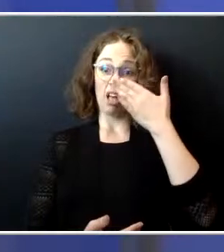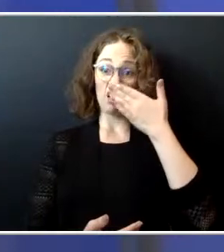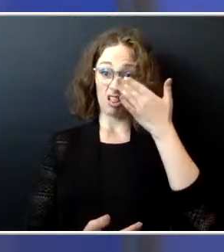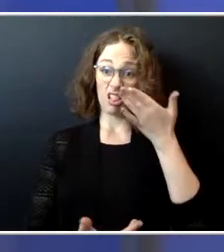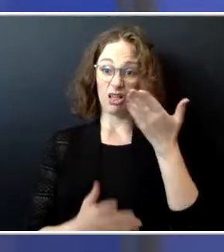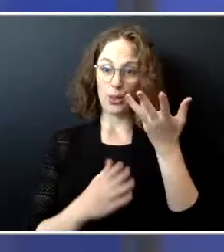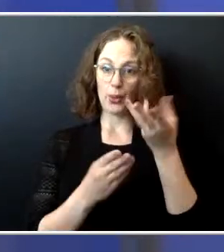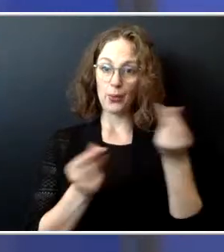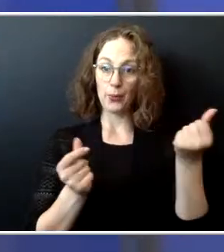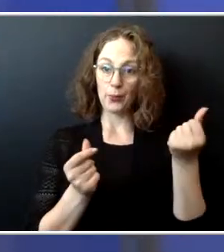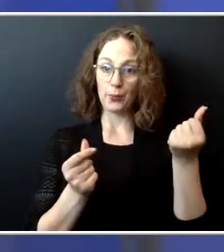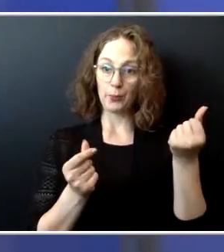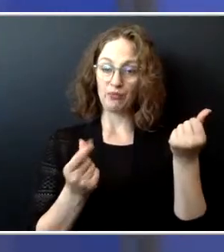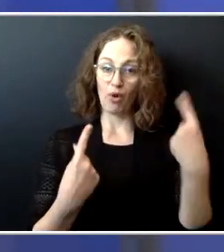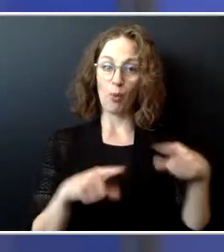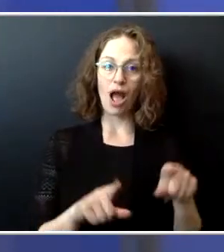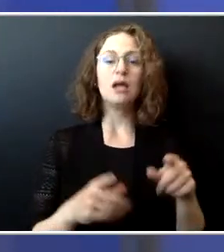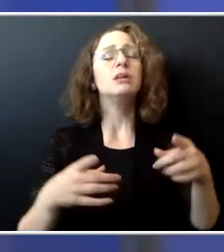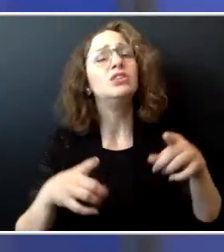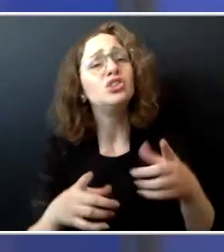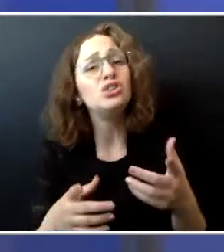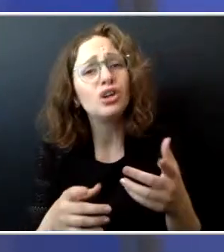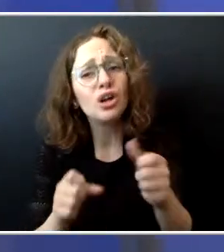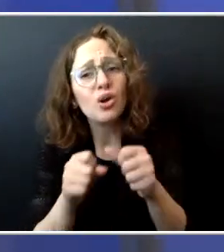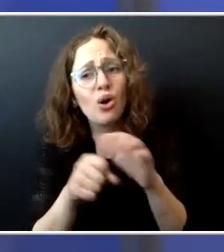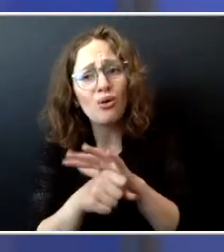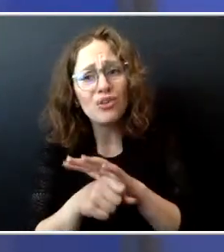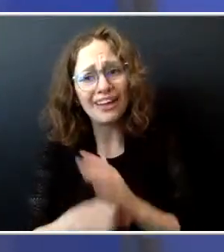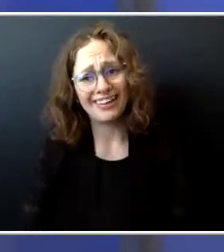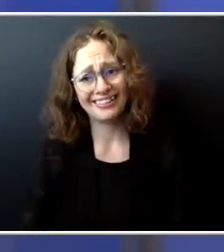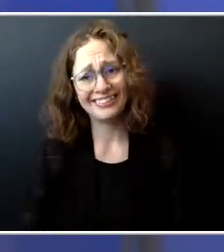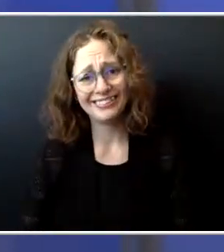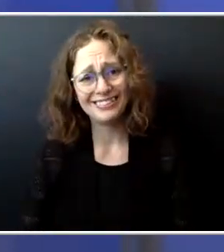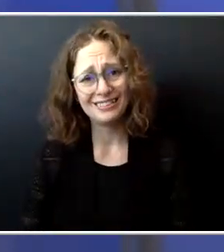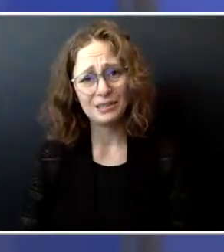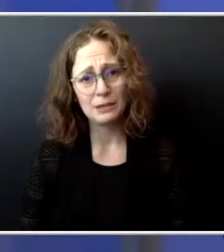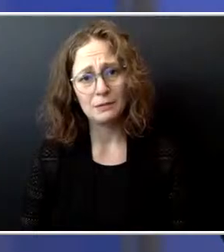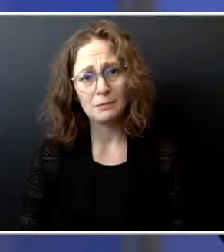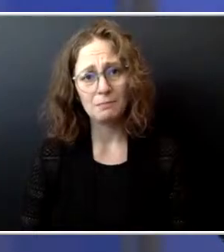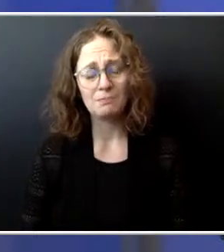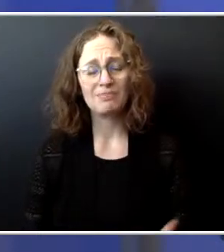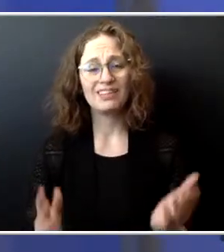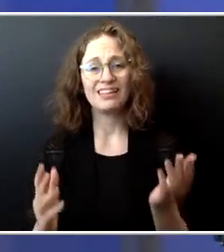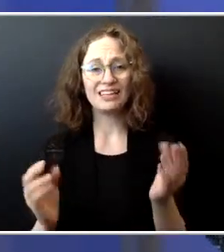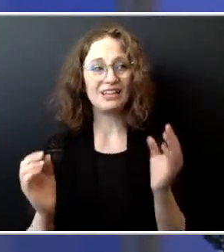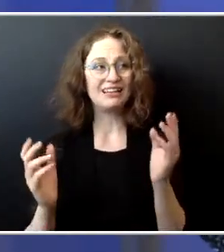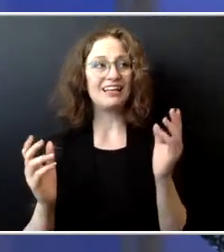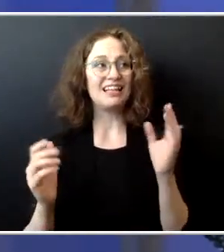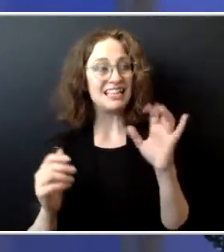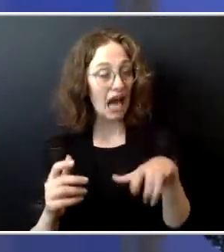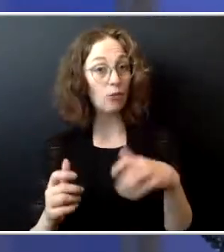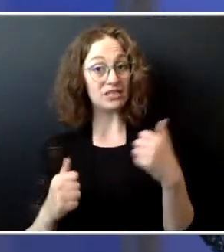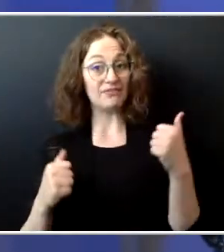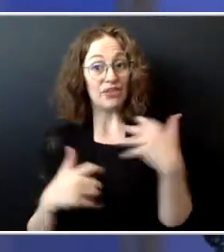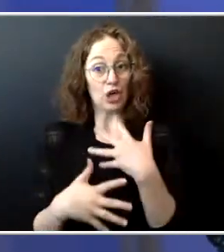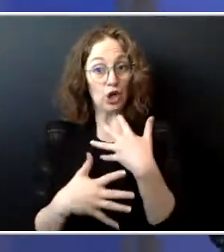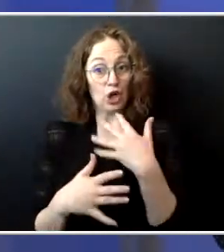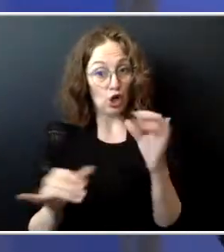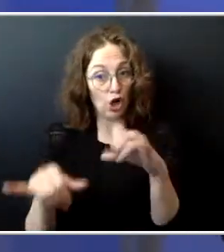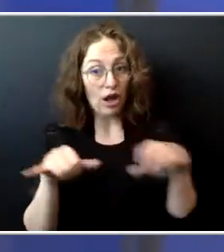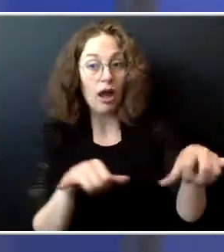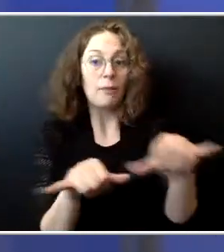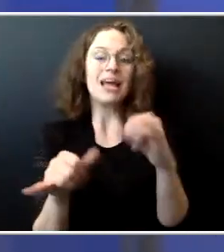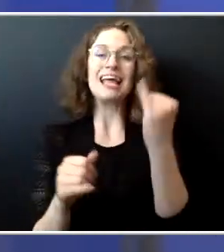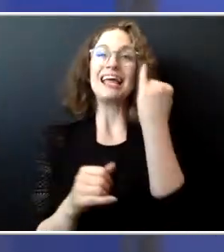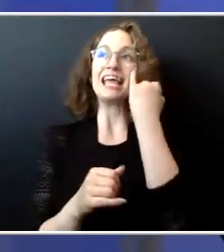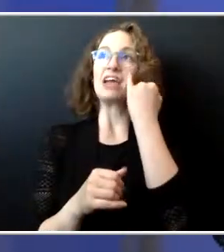COVID, nobody wanted to be able to have their sense of smell gone, because then they're worried, do I have COVID? So,